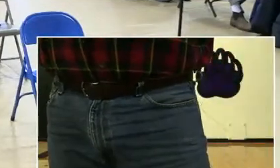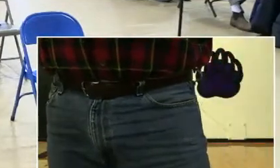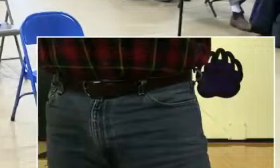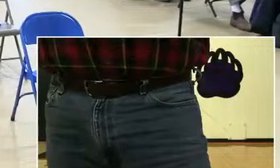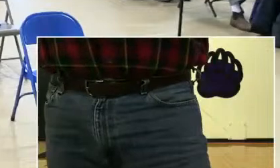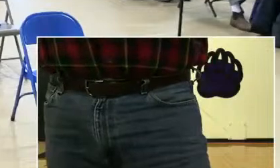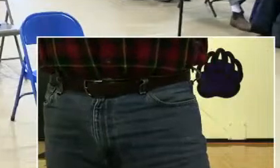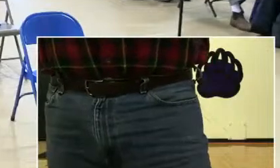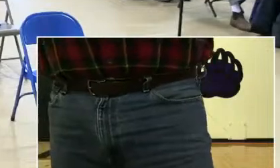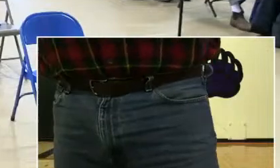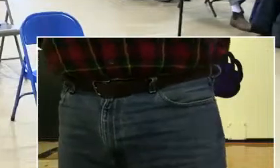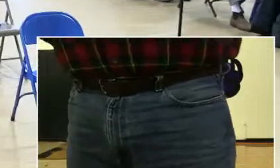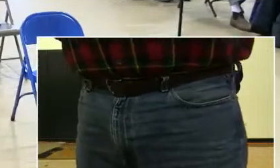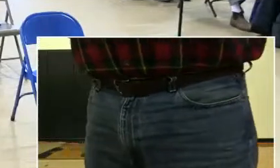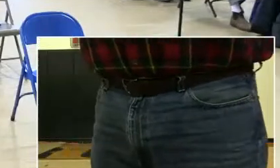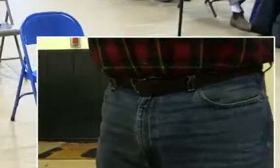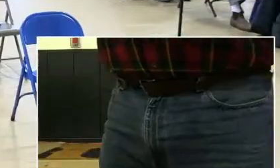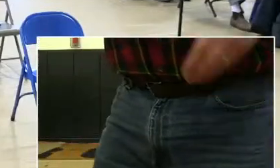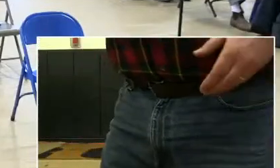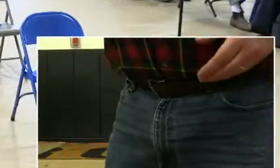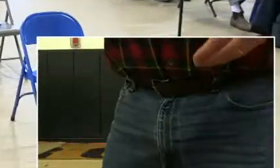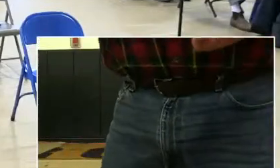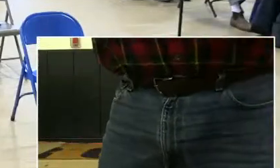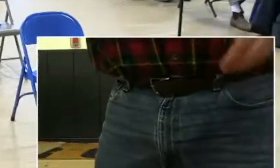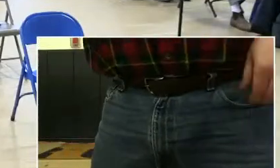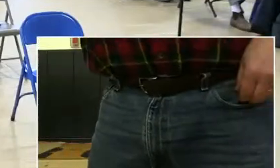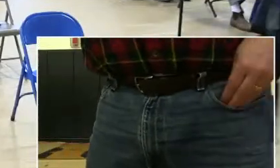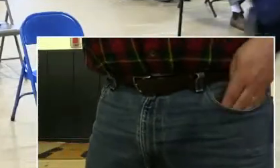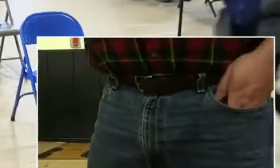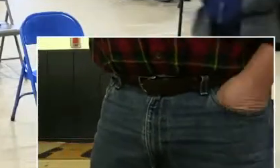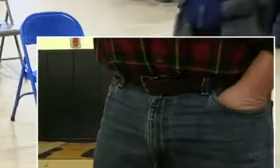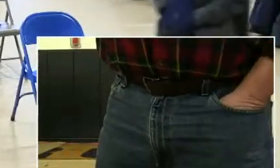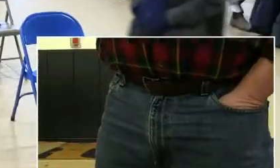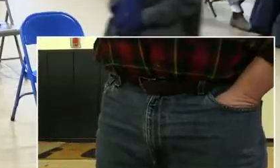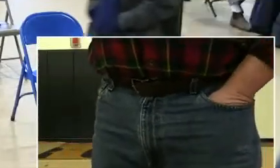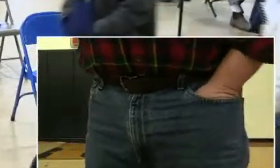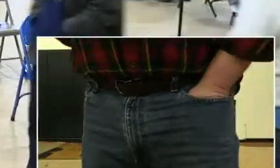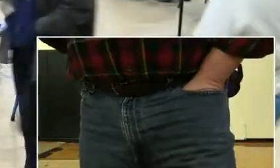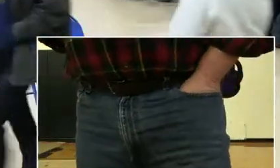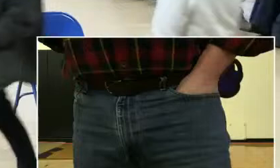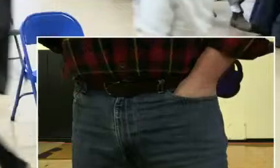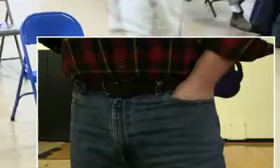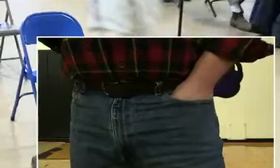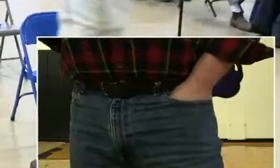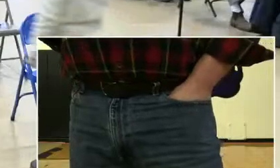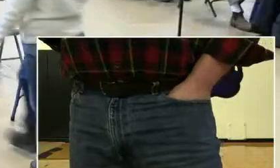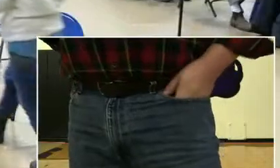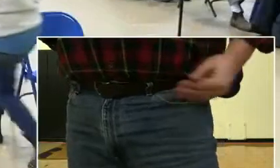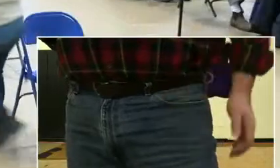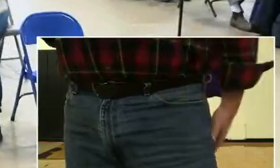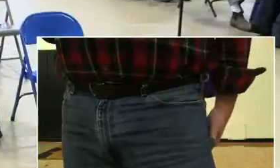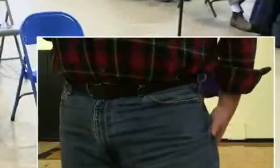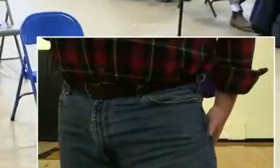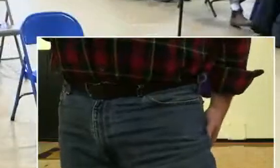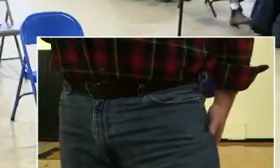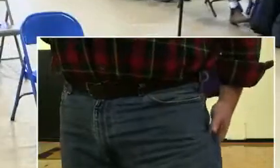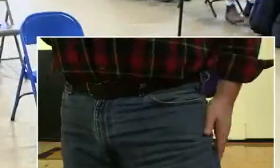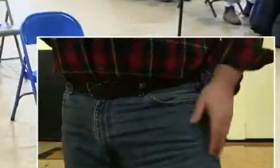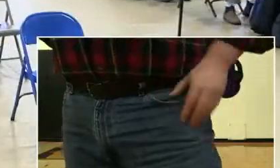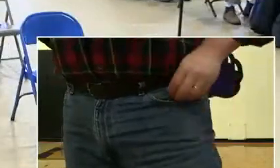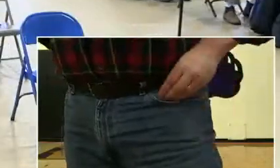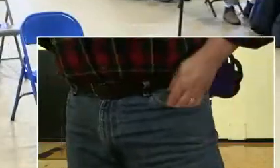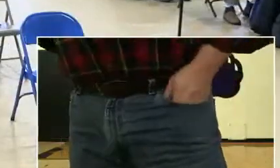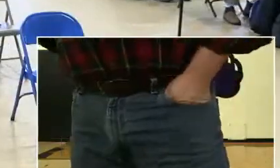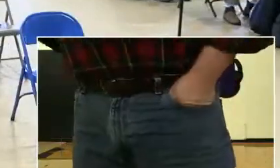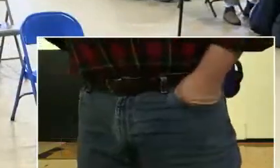Jango is one of our newest voters and he's asking why this here is different